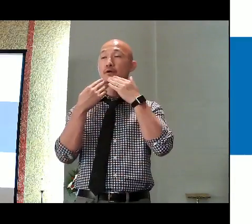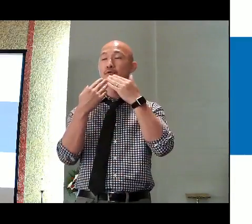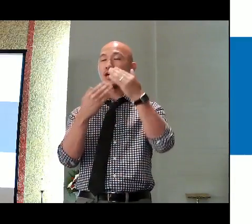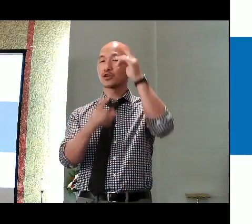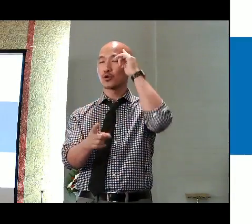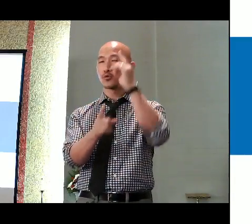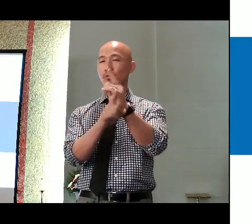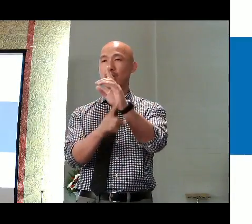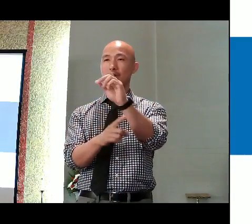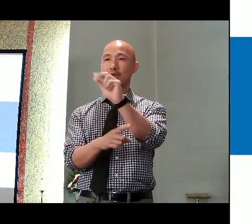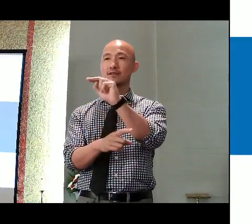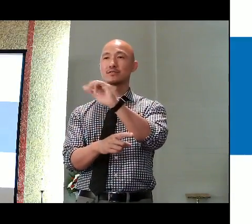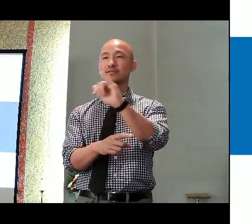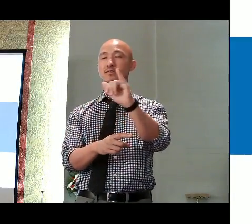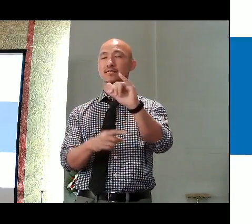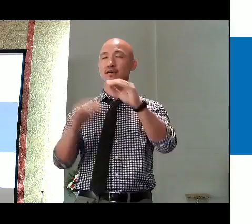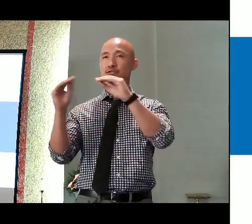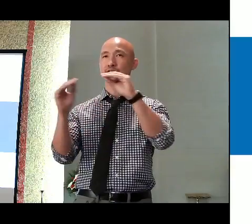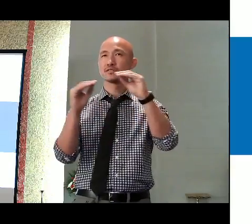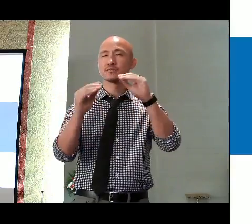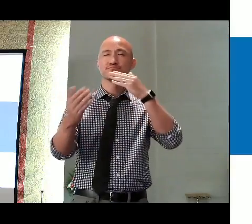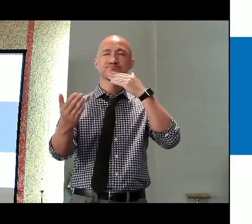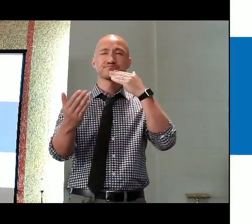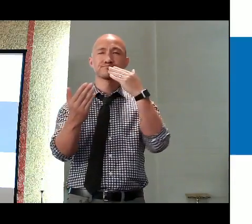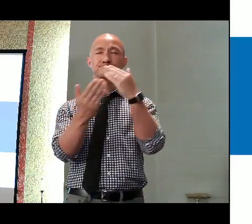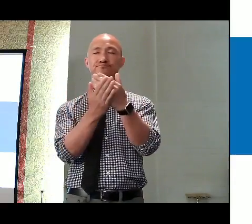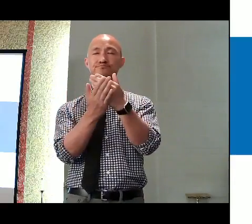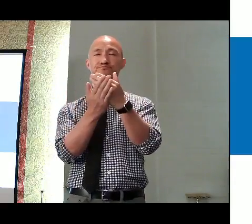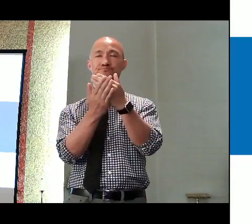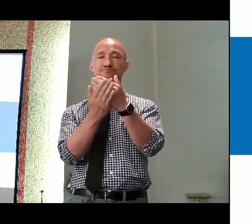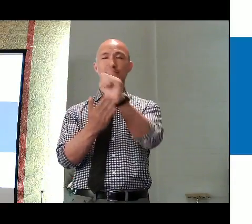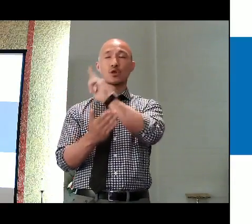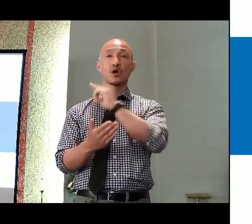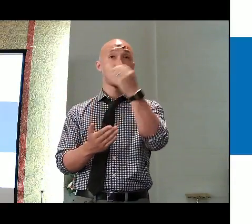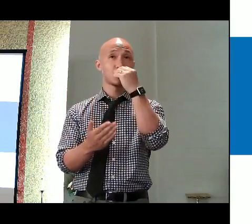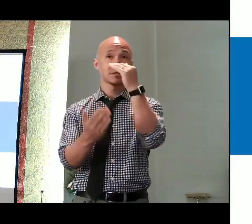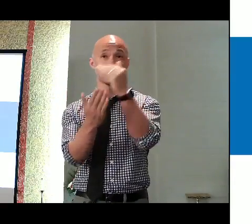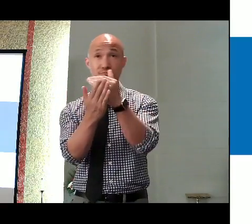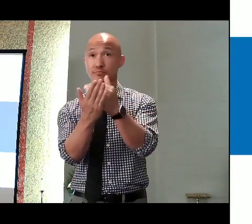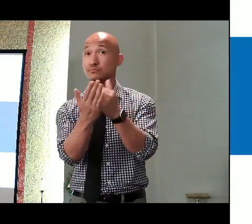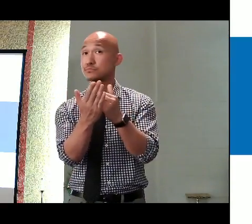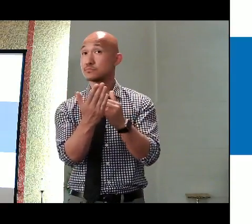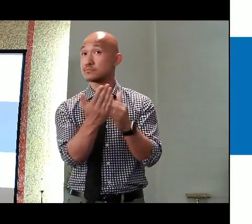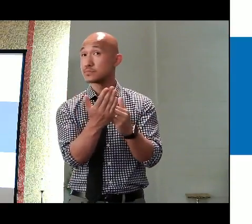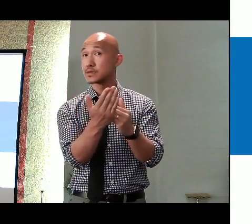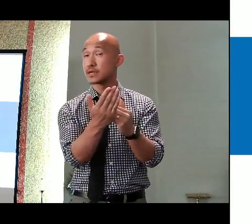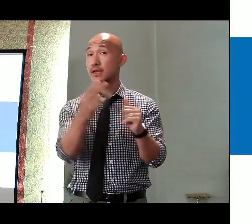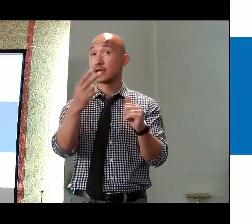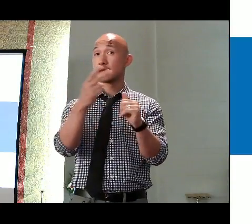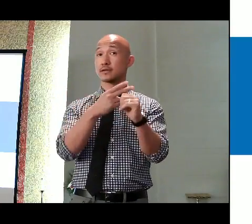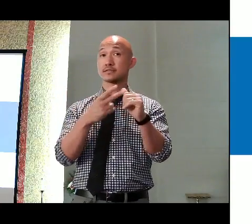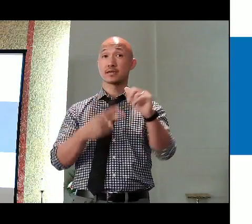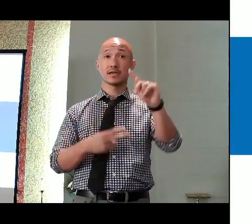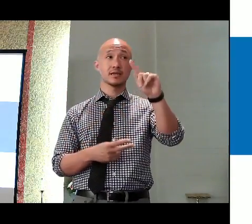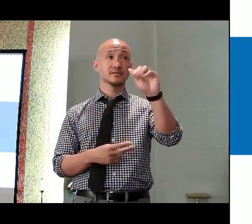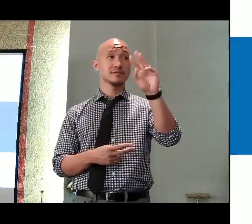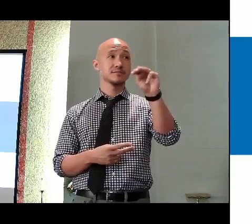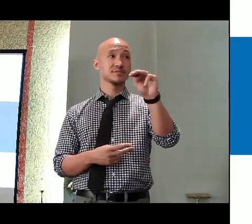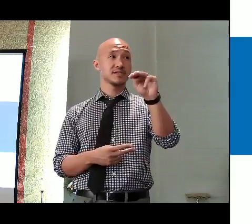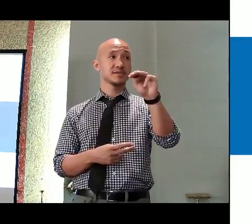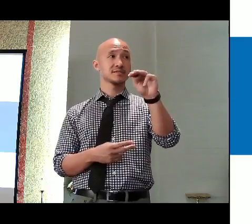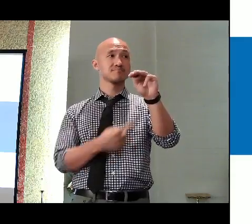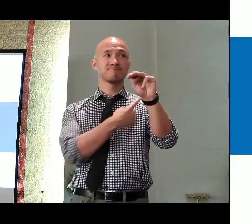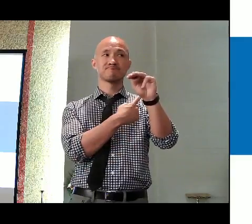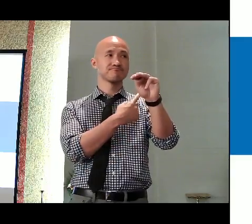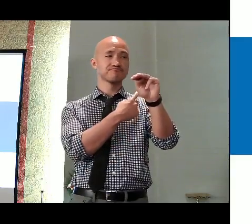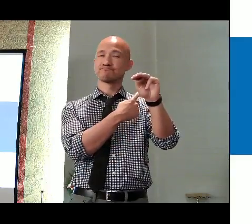to understand and conform to our Lord Jesus Christ. Matter of fact, 2 Timothy 1,